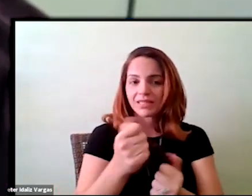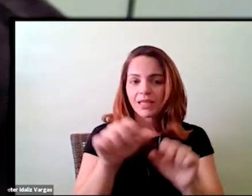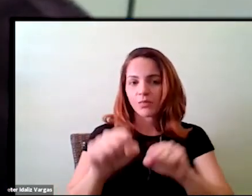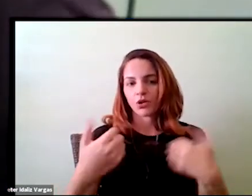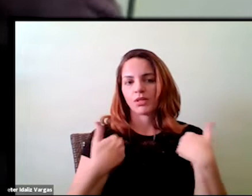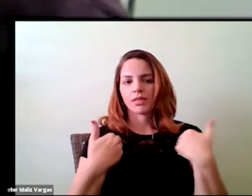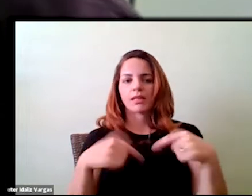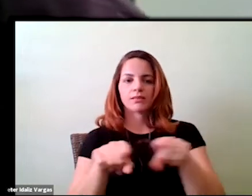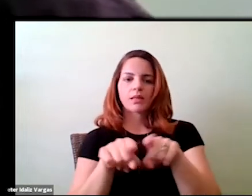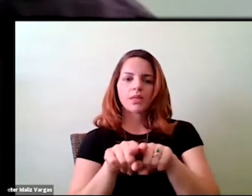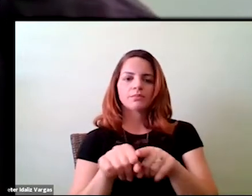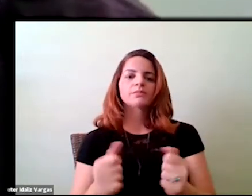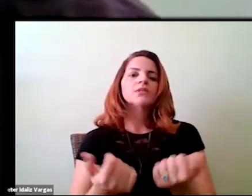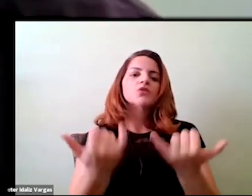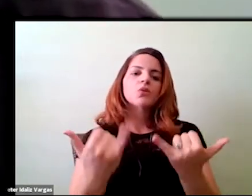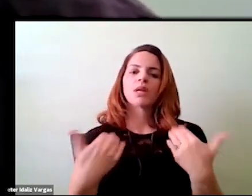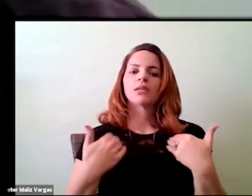Okay, we have another